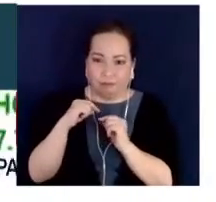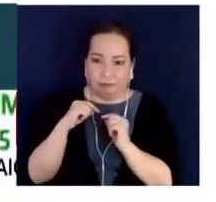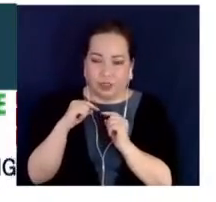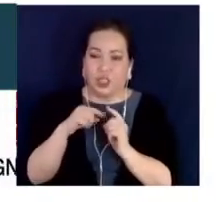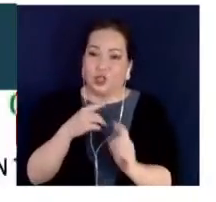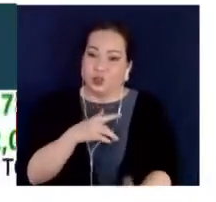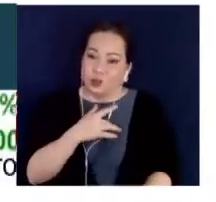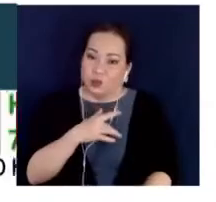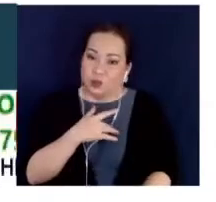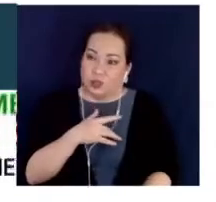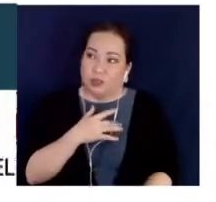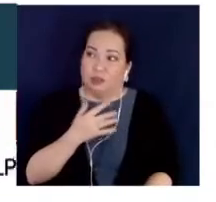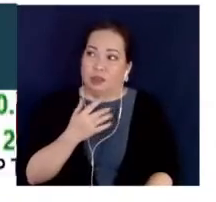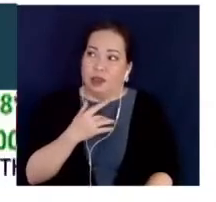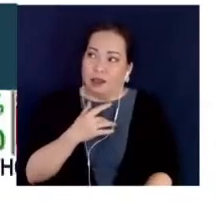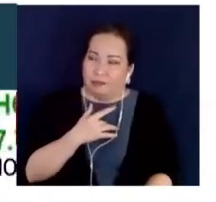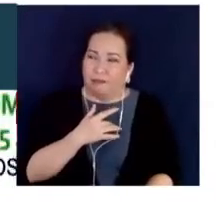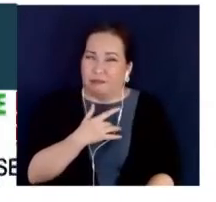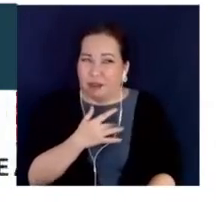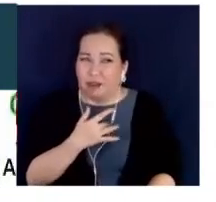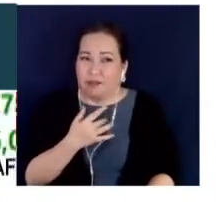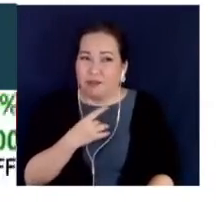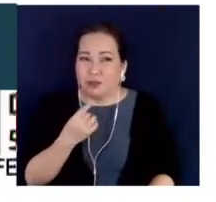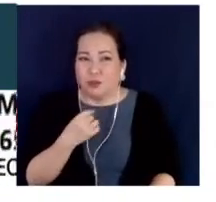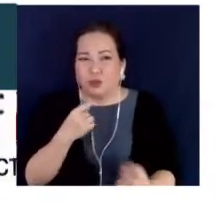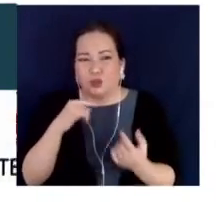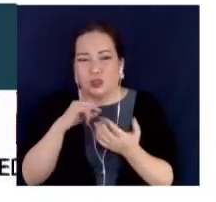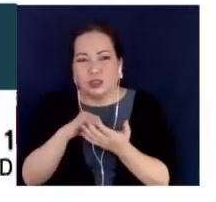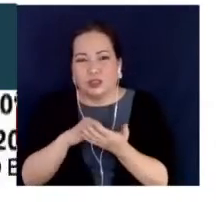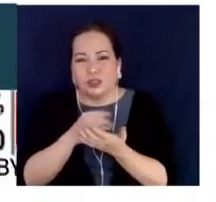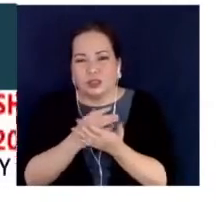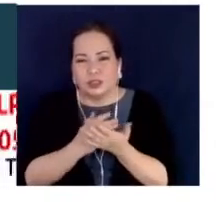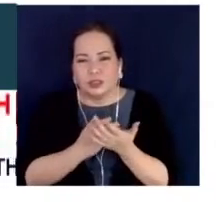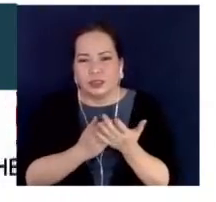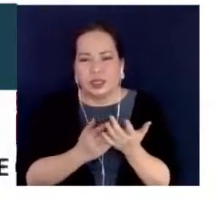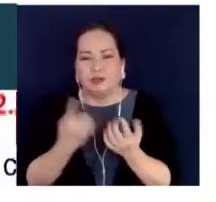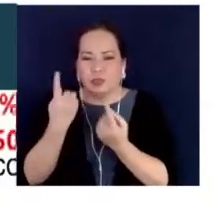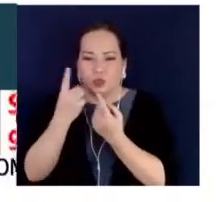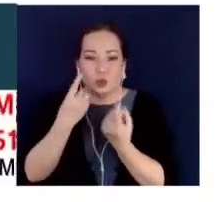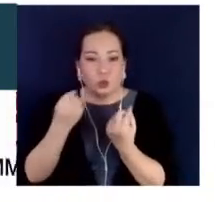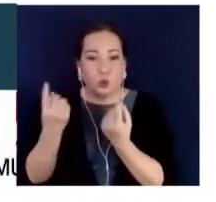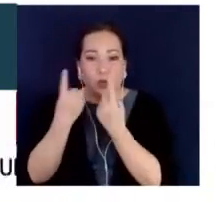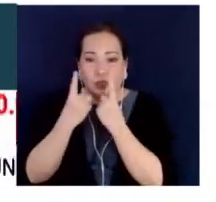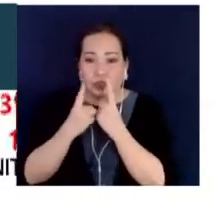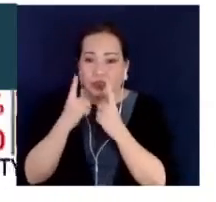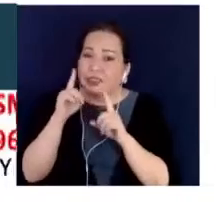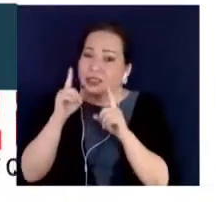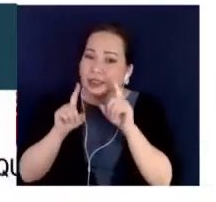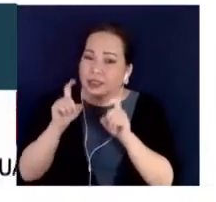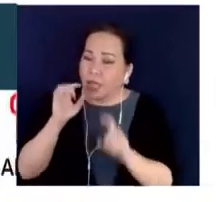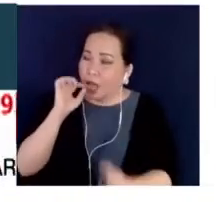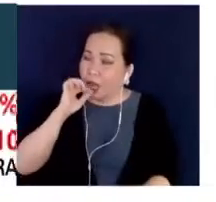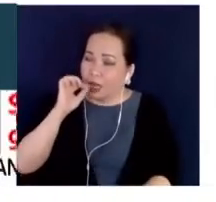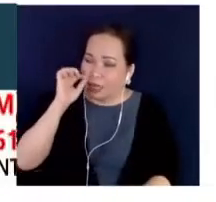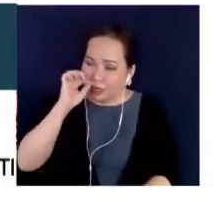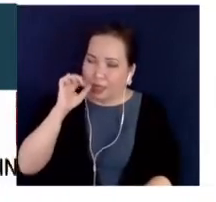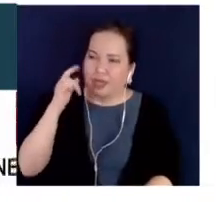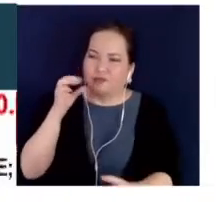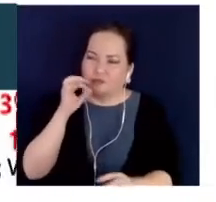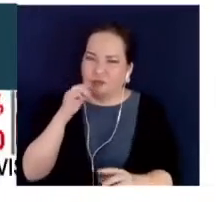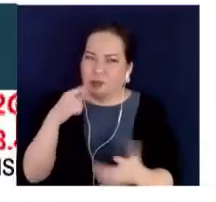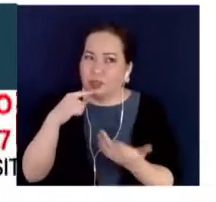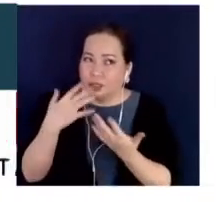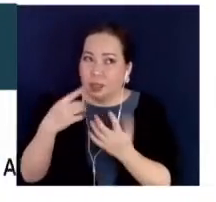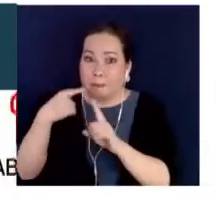you think that you are already infected, you go and have yourself tested. When you are tested and becomes positive,